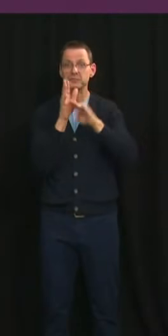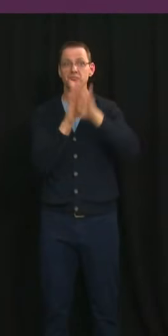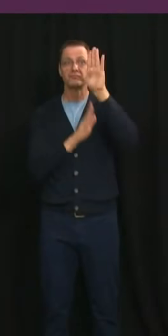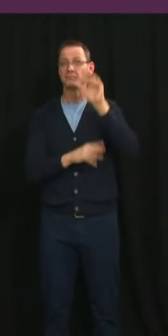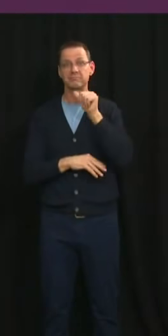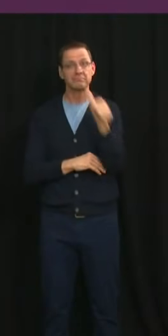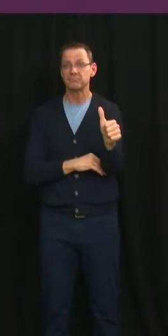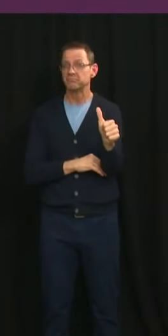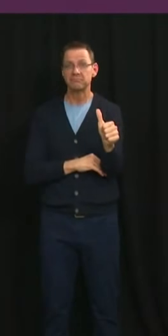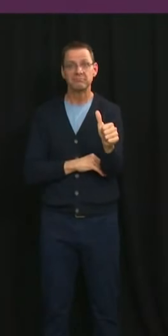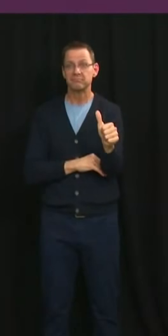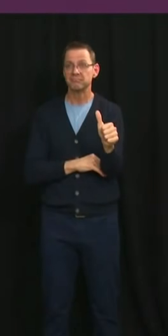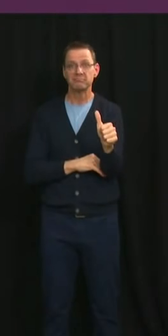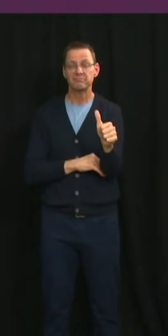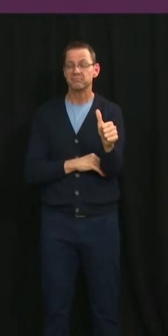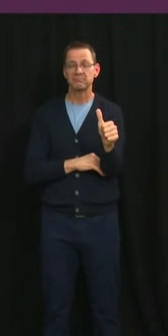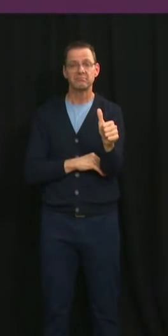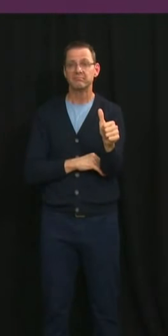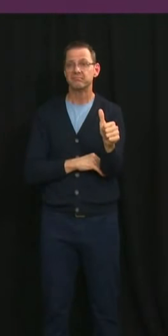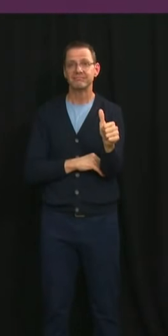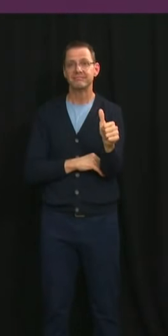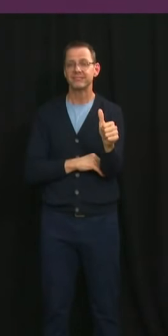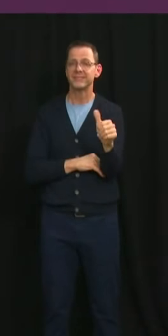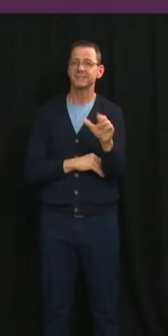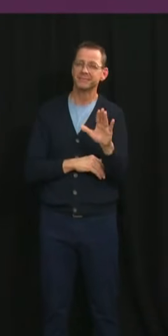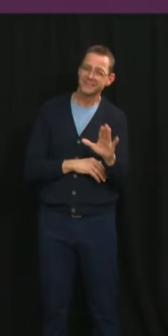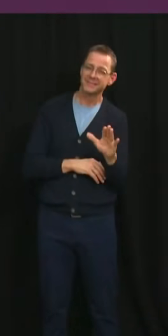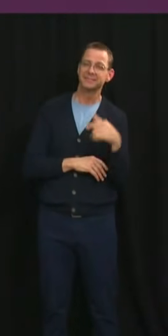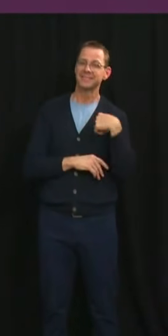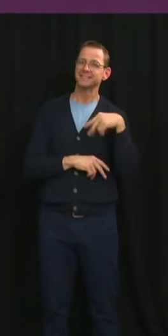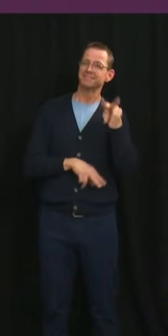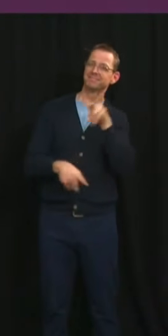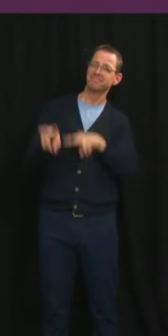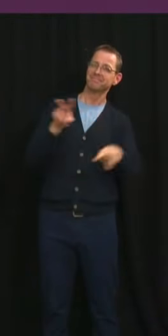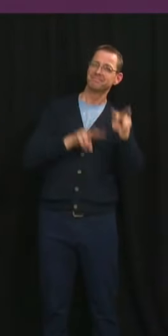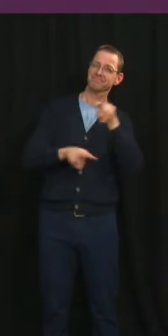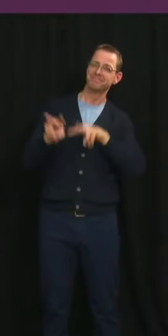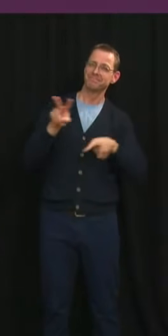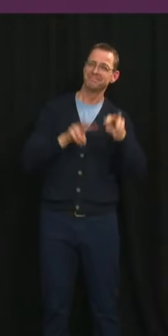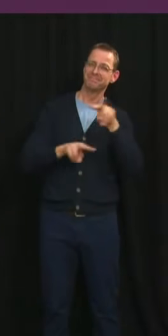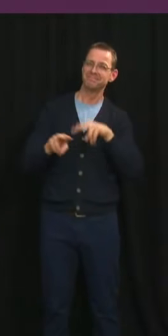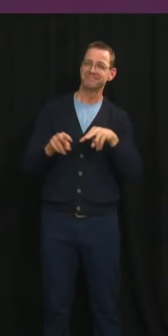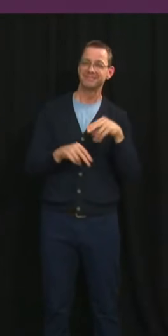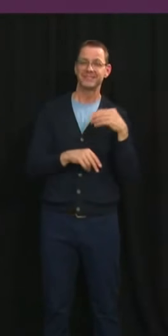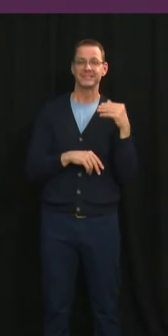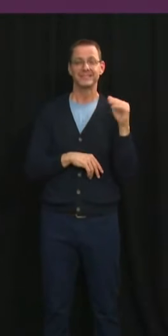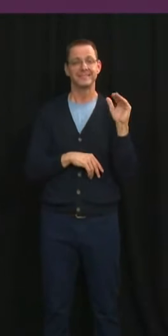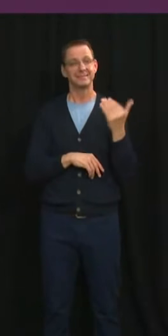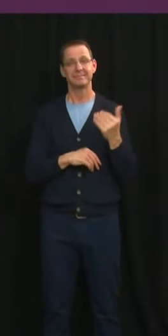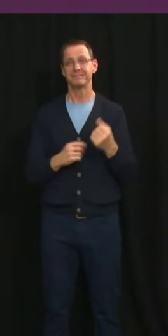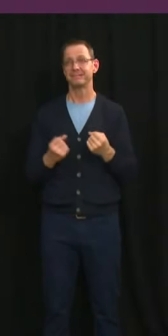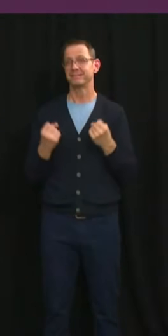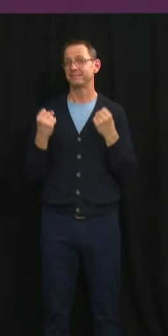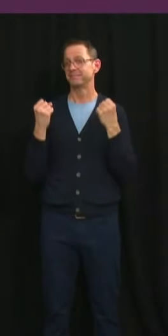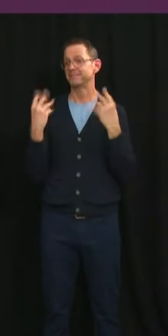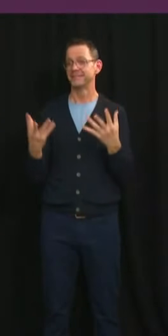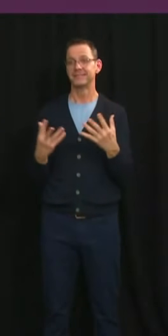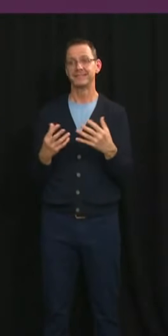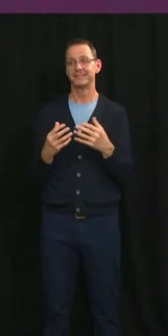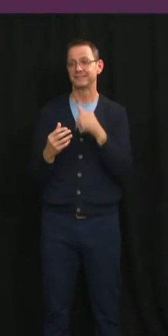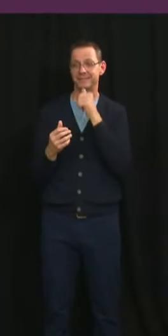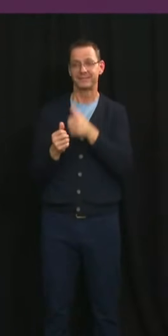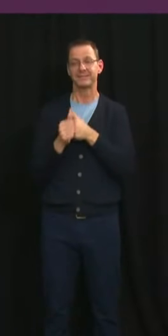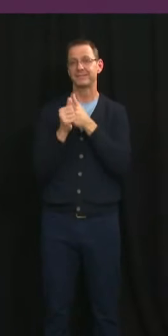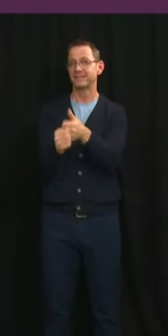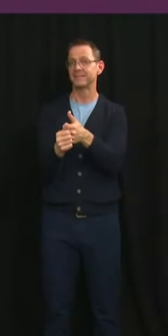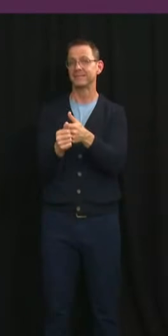said, there is growing evidence of, I think, fairly widespread noncompliance, and I'm not calling people out.